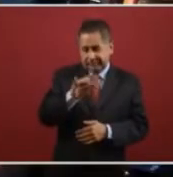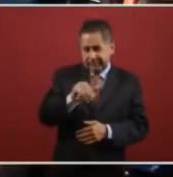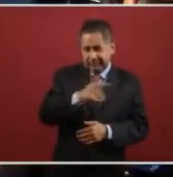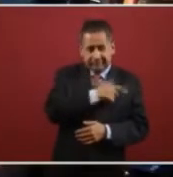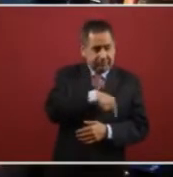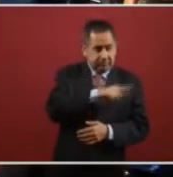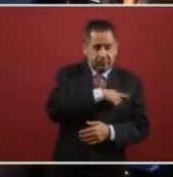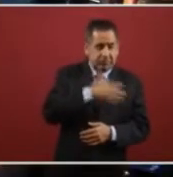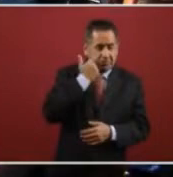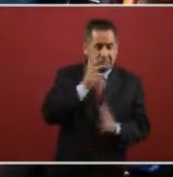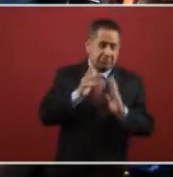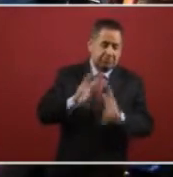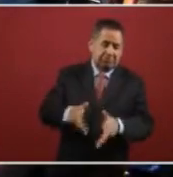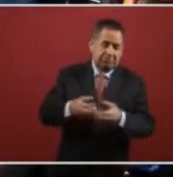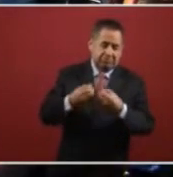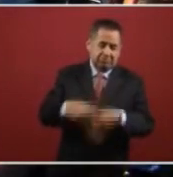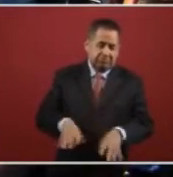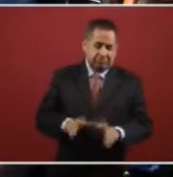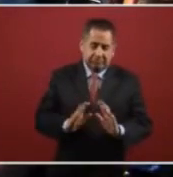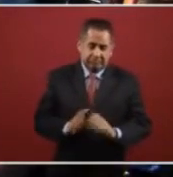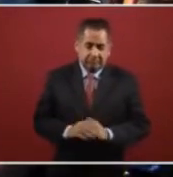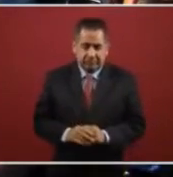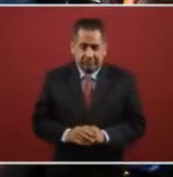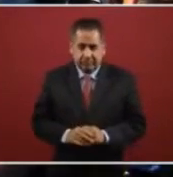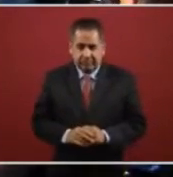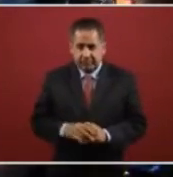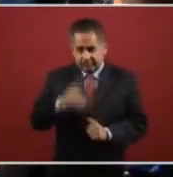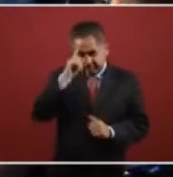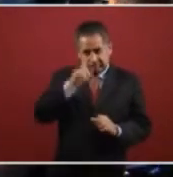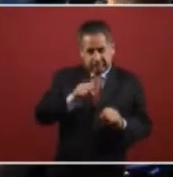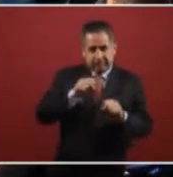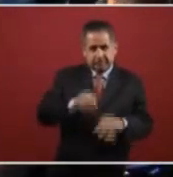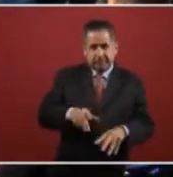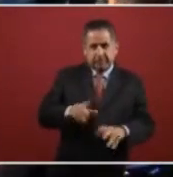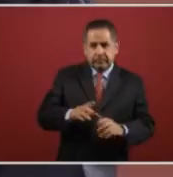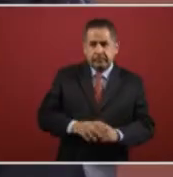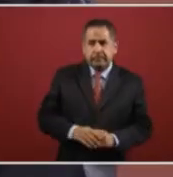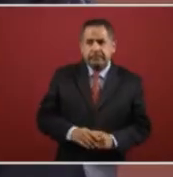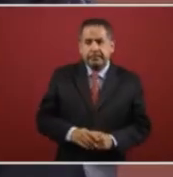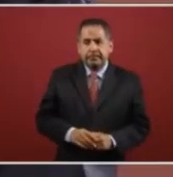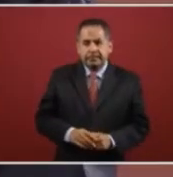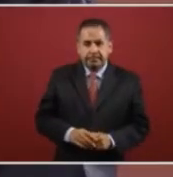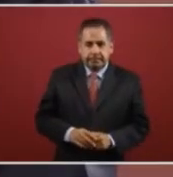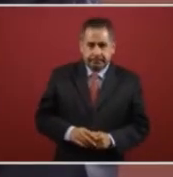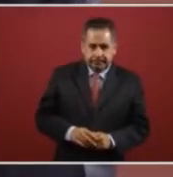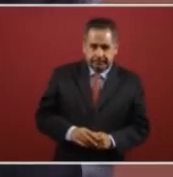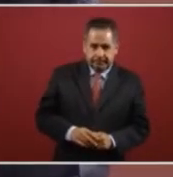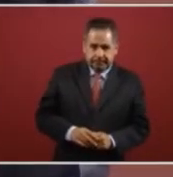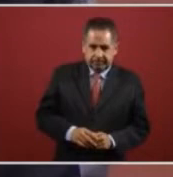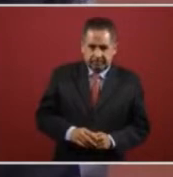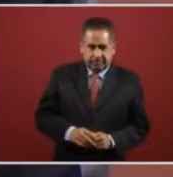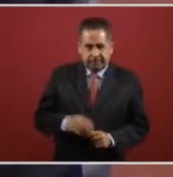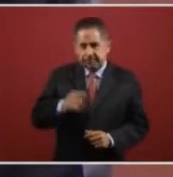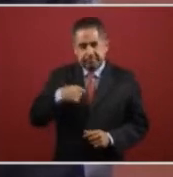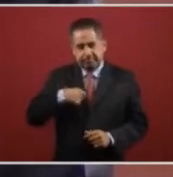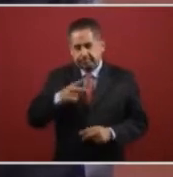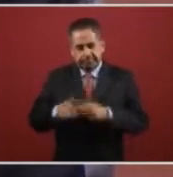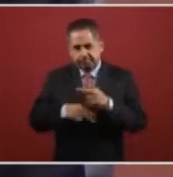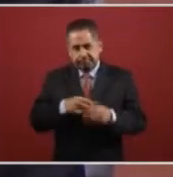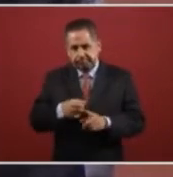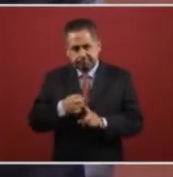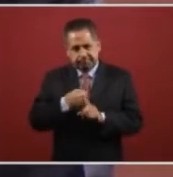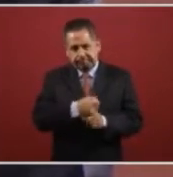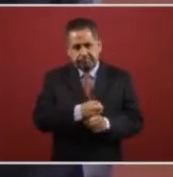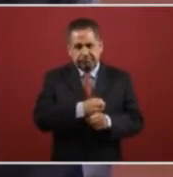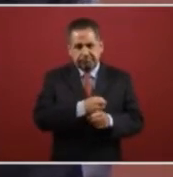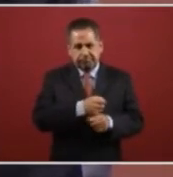Thermoelectric will become a piece of junk. It will become a junk field because